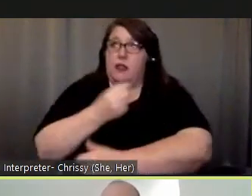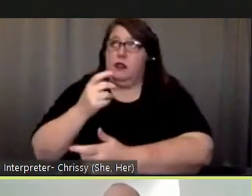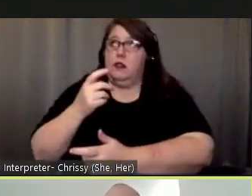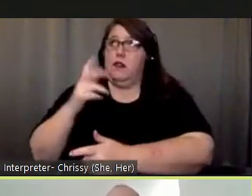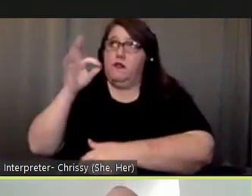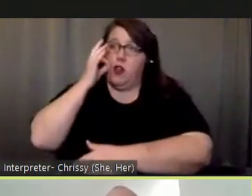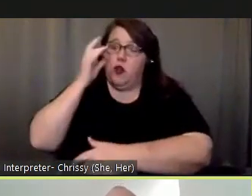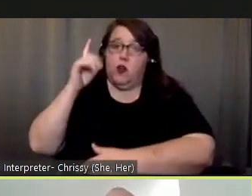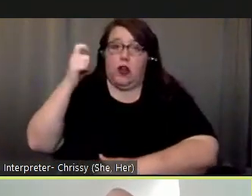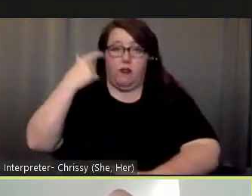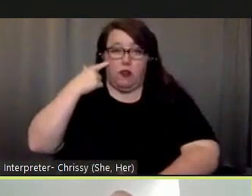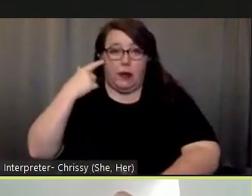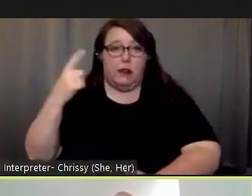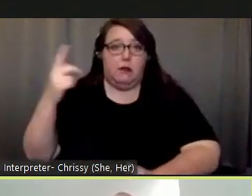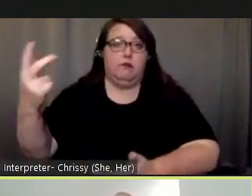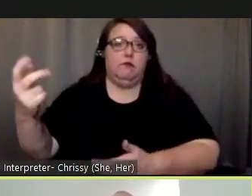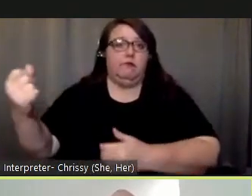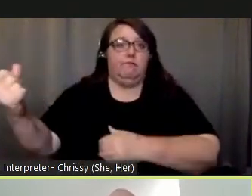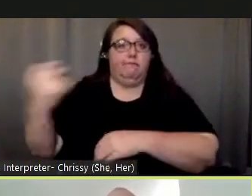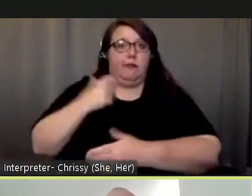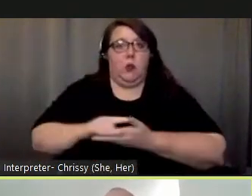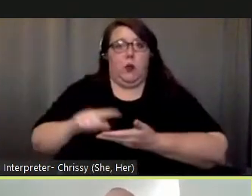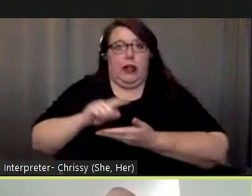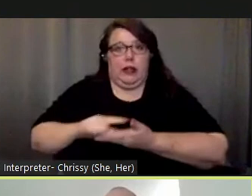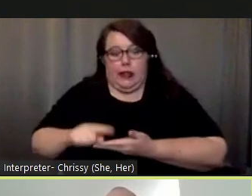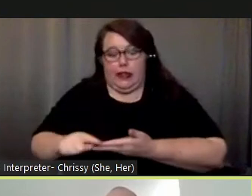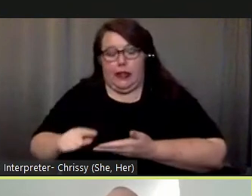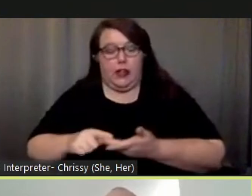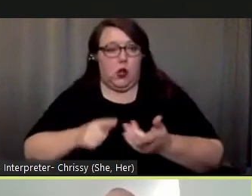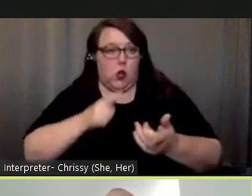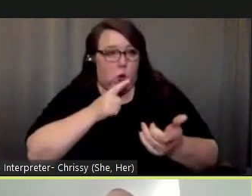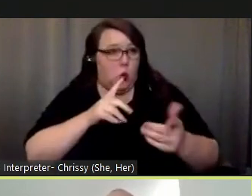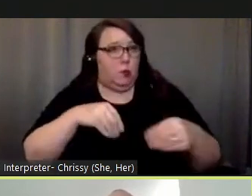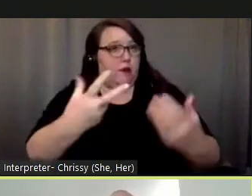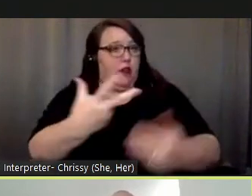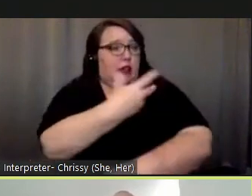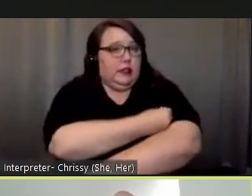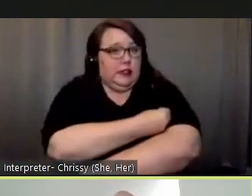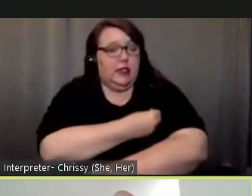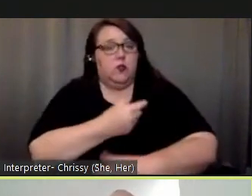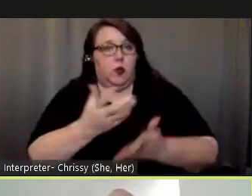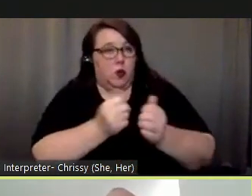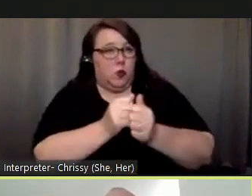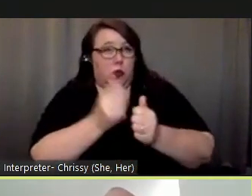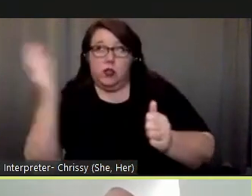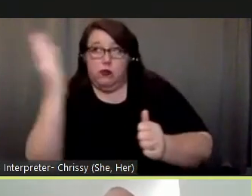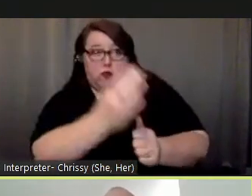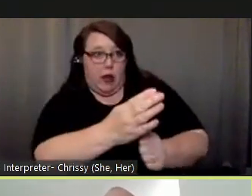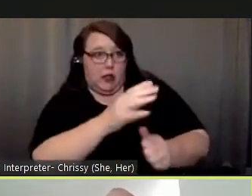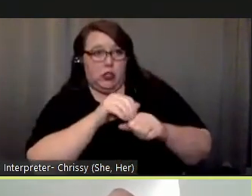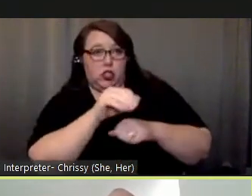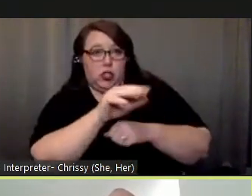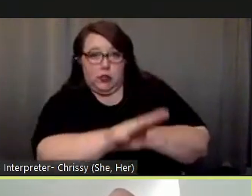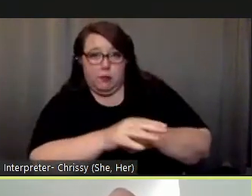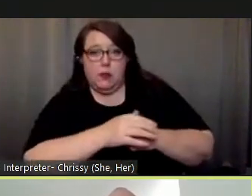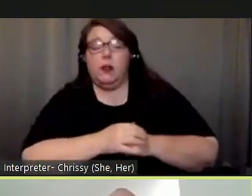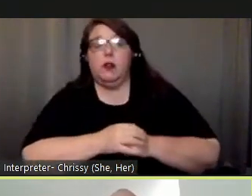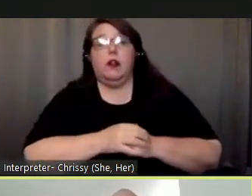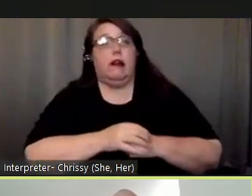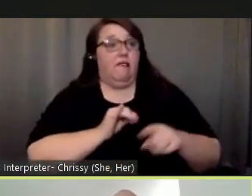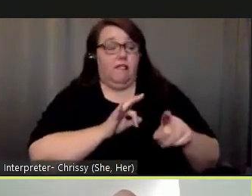federal government on a weekly basis. We work with our providers to ensure that it's direct shipped there. We do some redistribution as